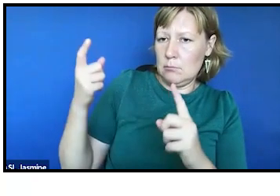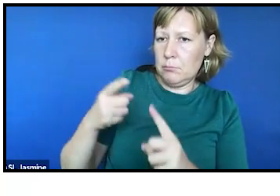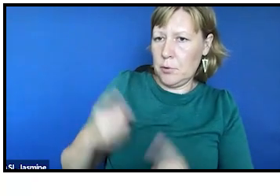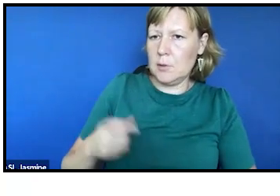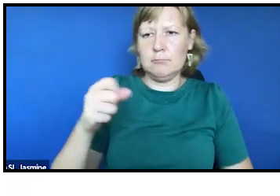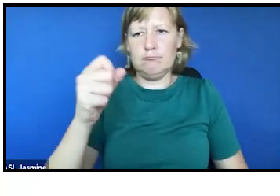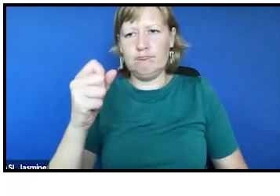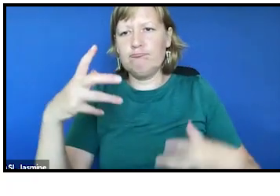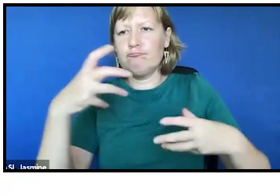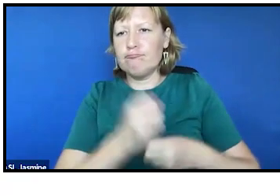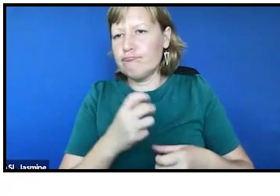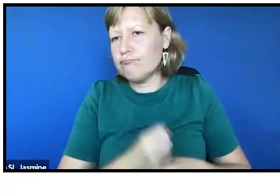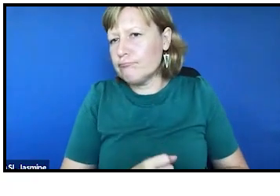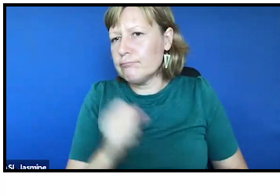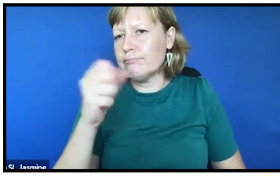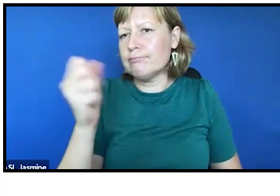it.